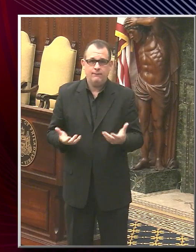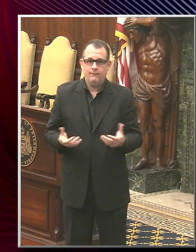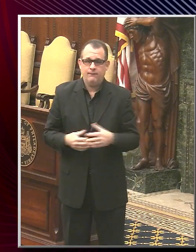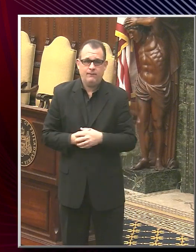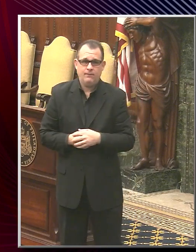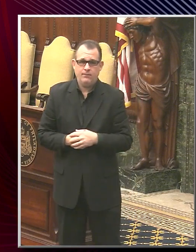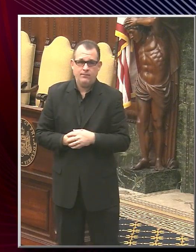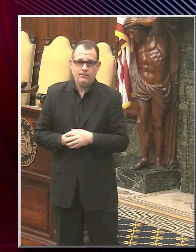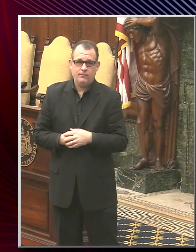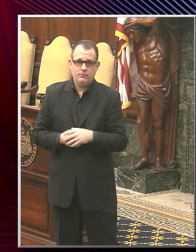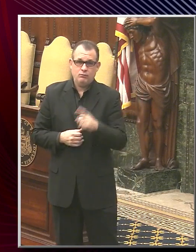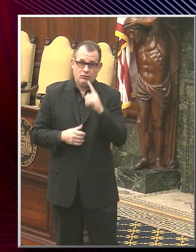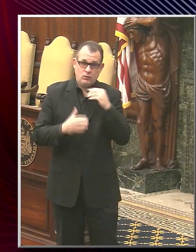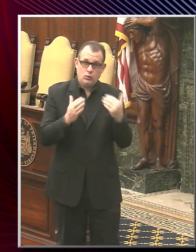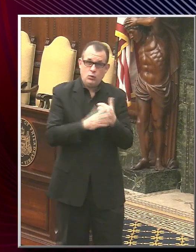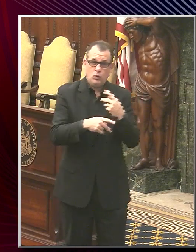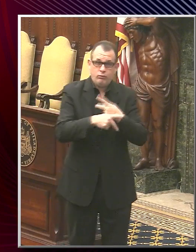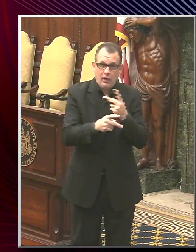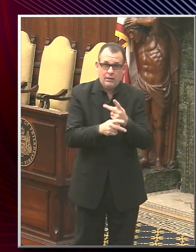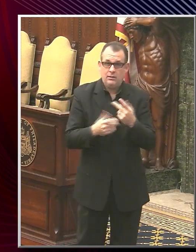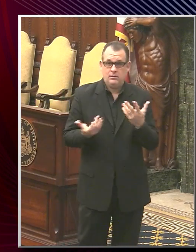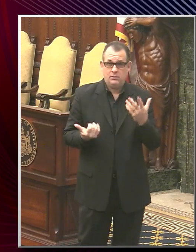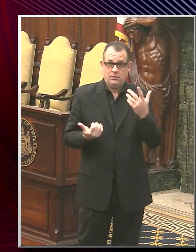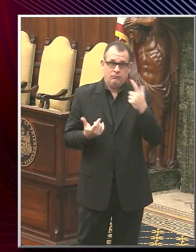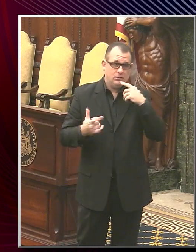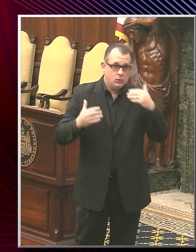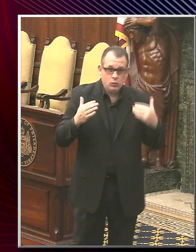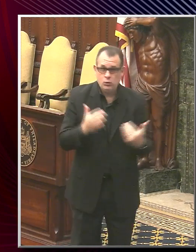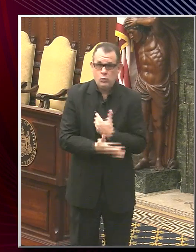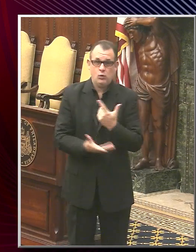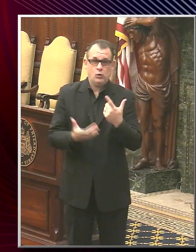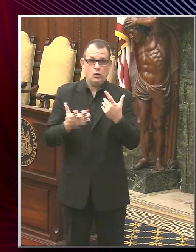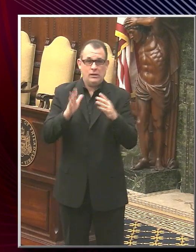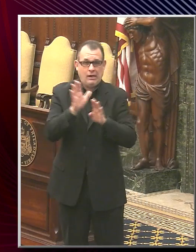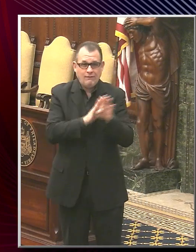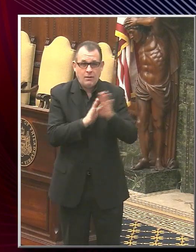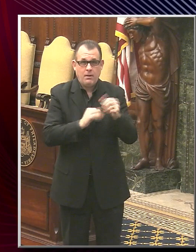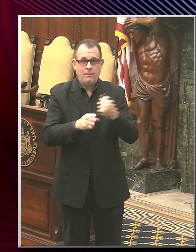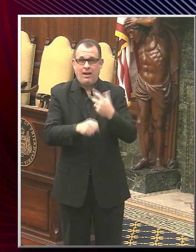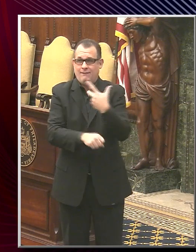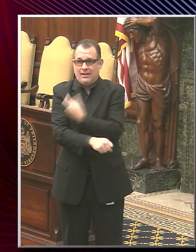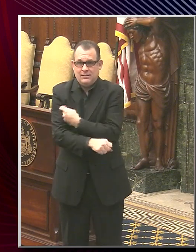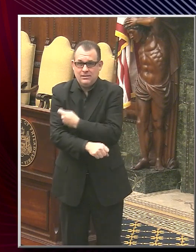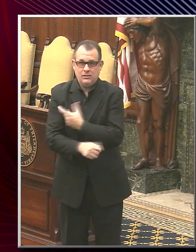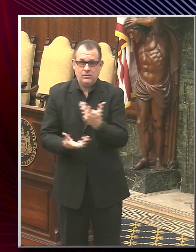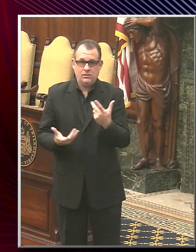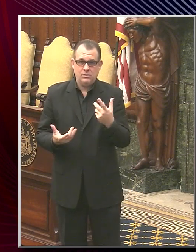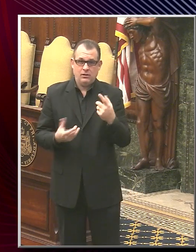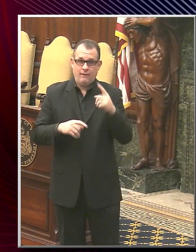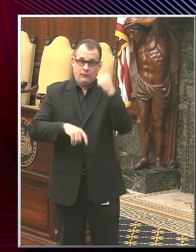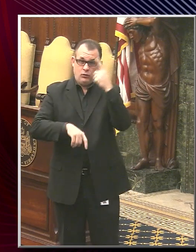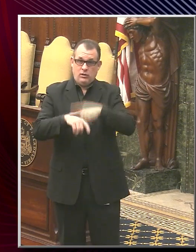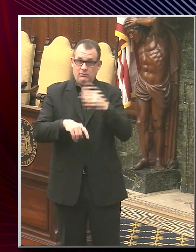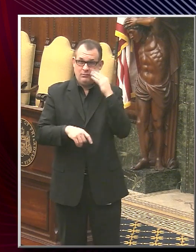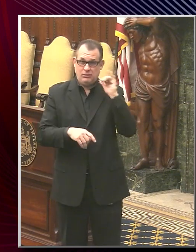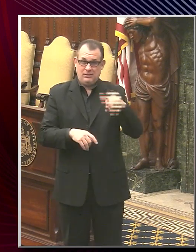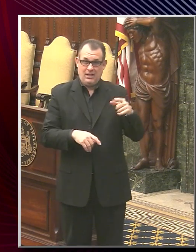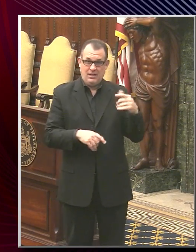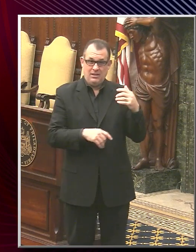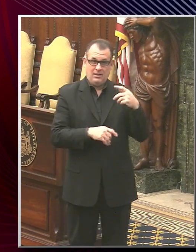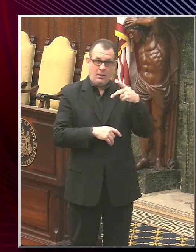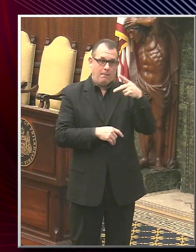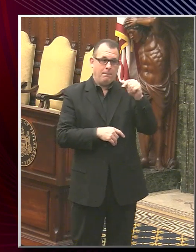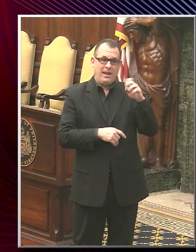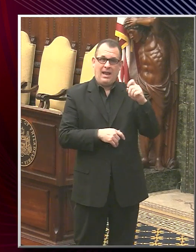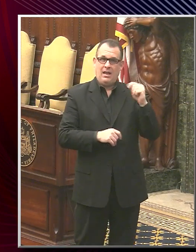is a new product, and producing vaccines at this scale is something they haven't done before at this pace. And so there's